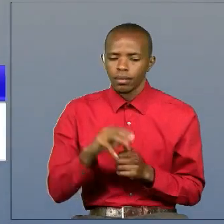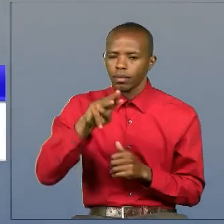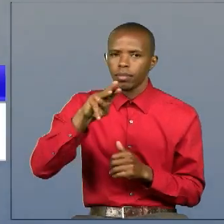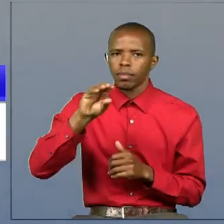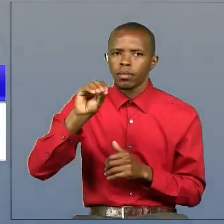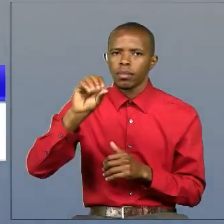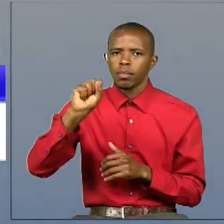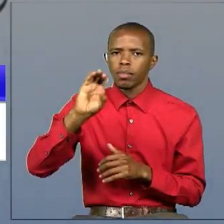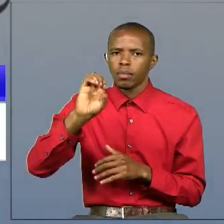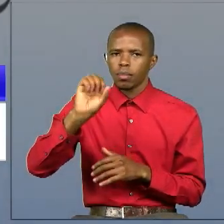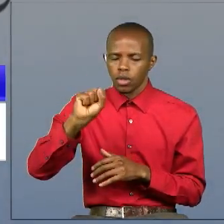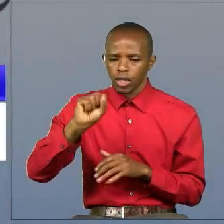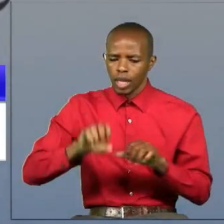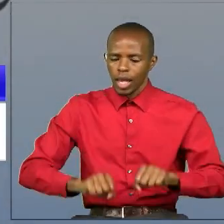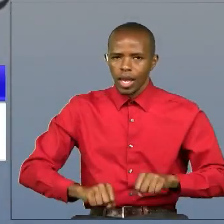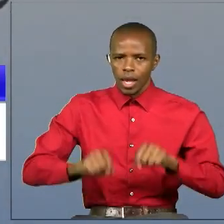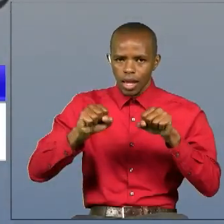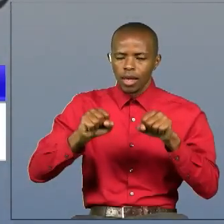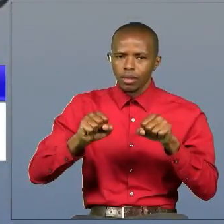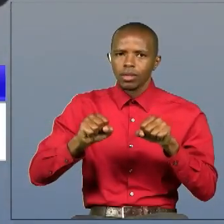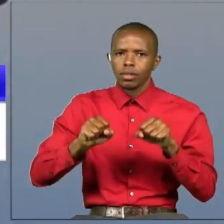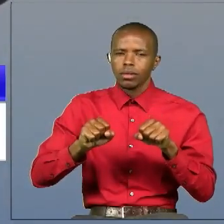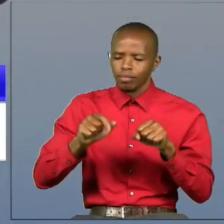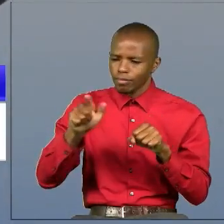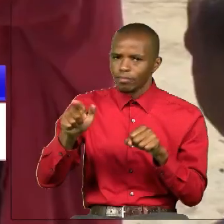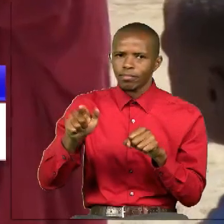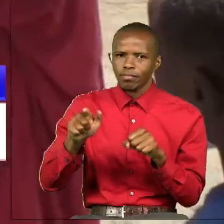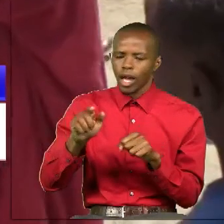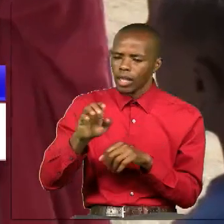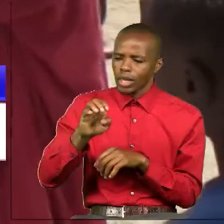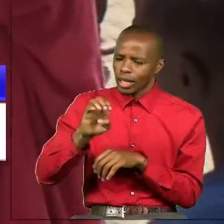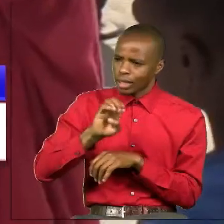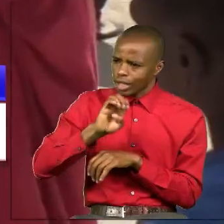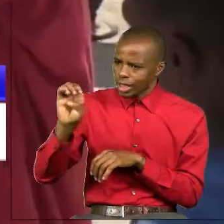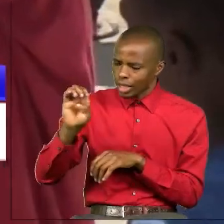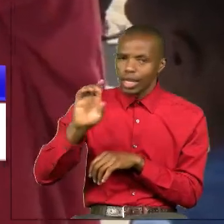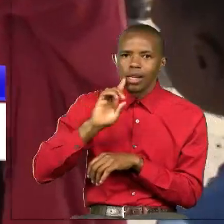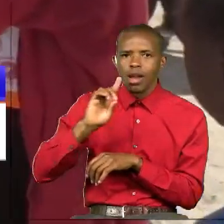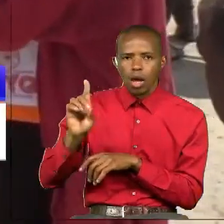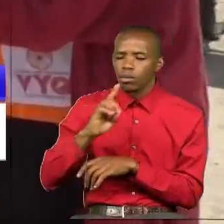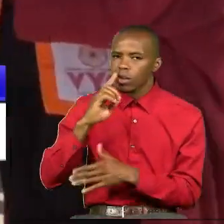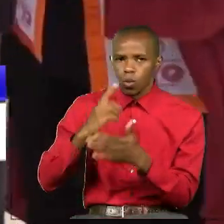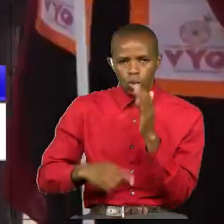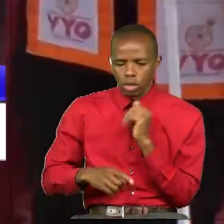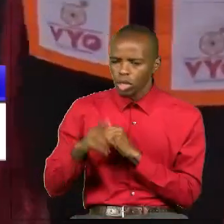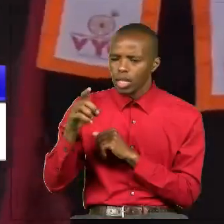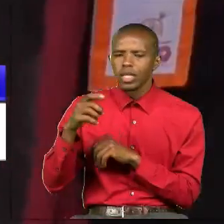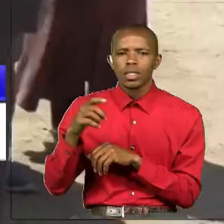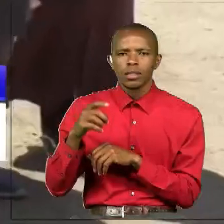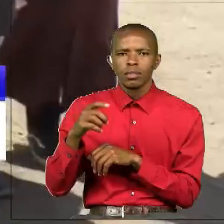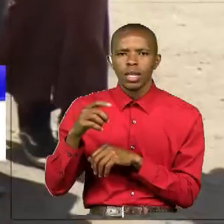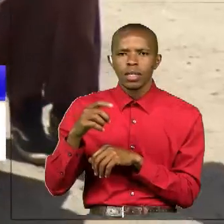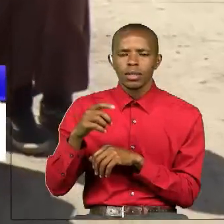Kilonzo, who is the chairperson of people living with disability in Lower Eastern here in Nairobi, says that he had